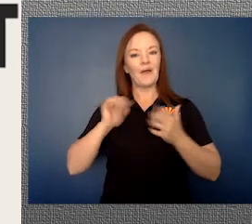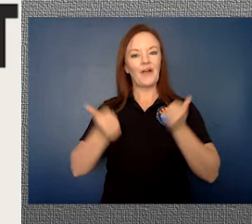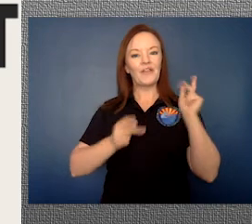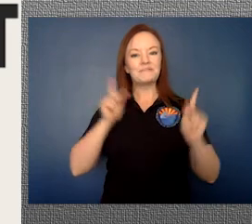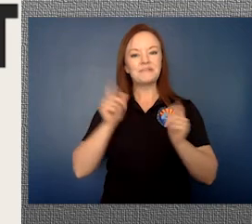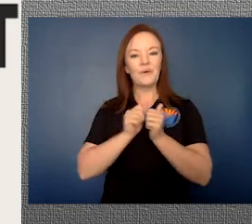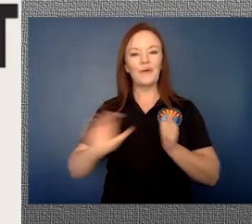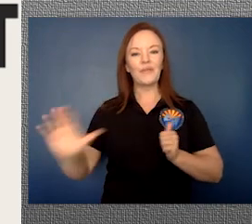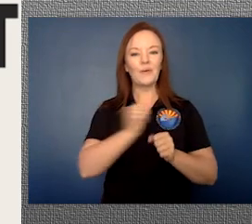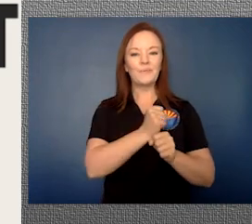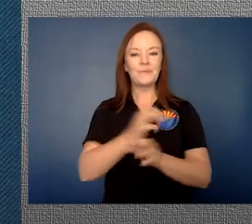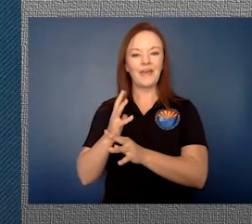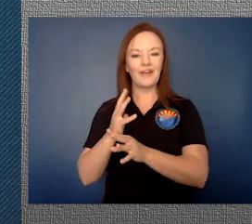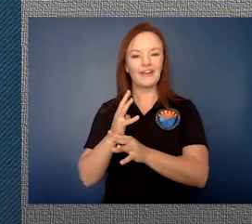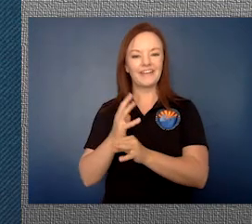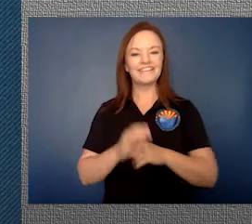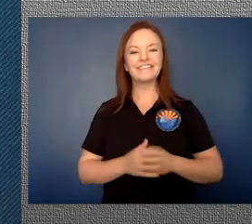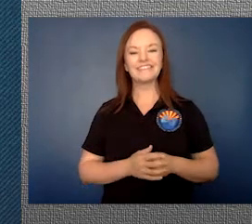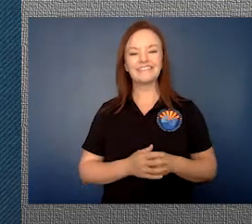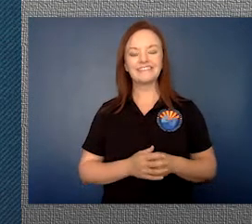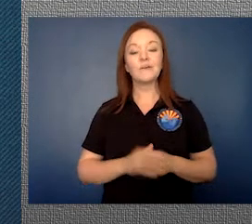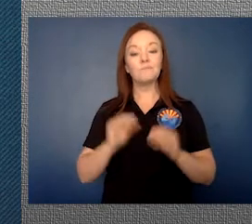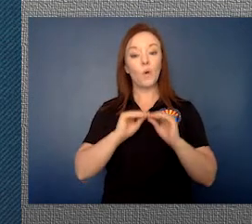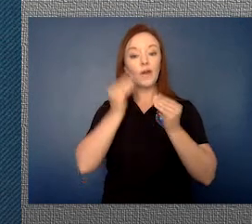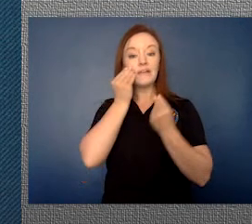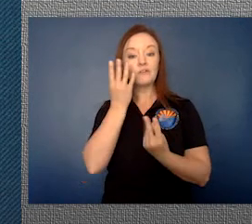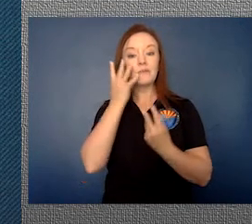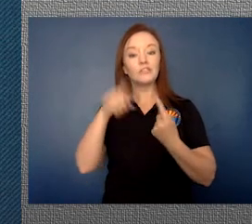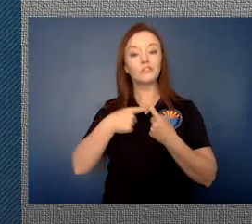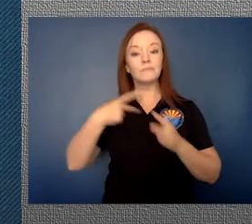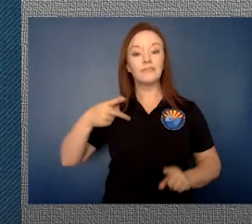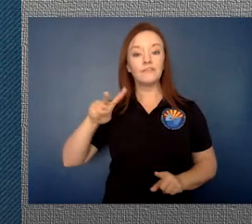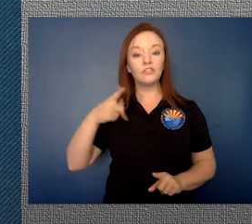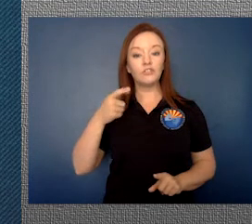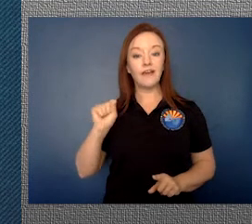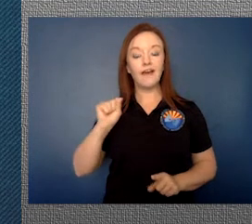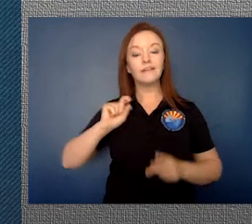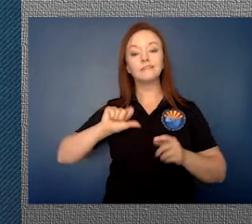example. For more information about Palo Verde Generating Station